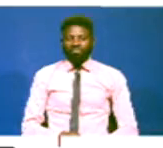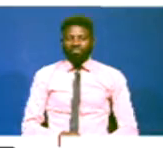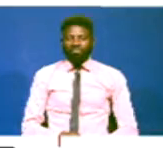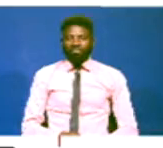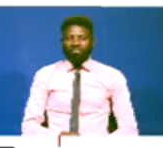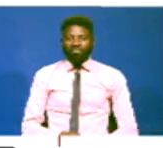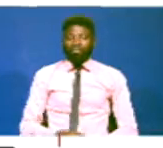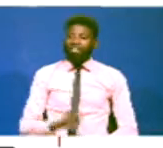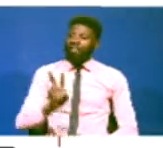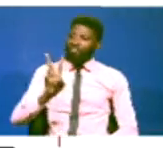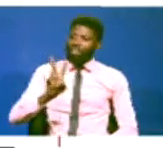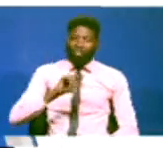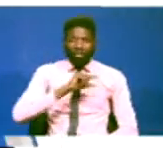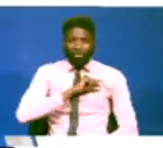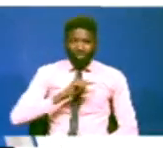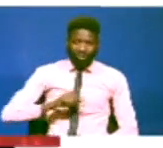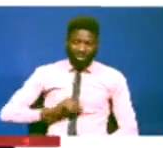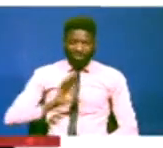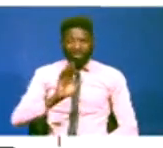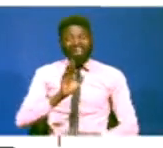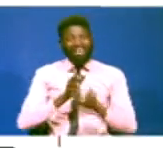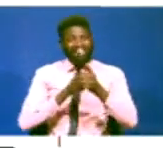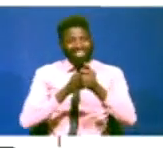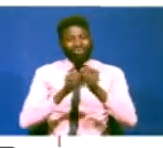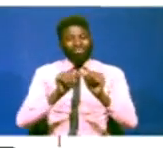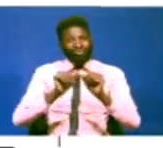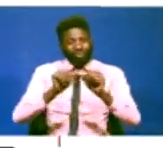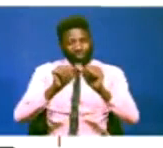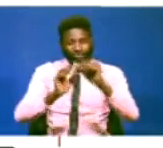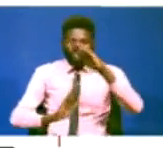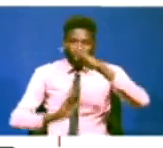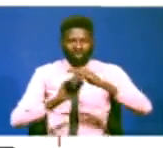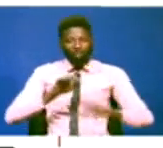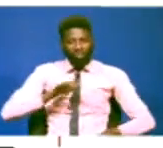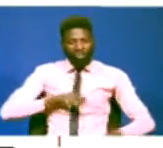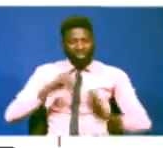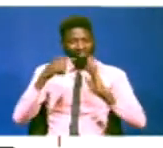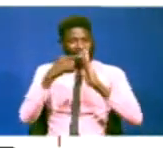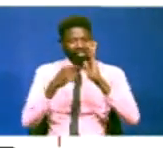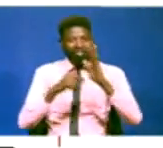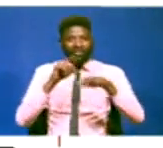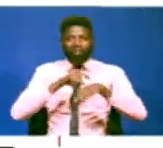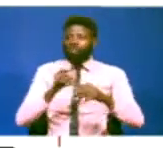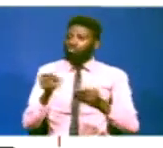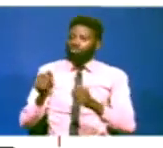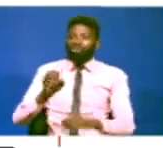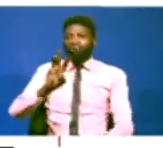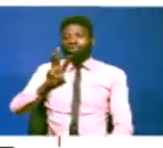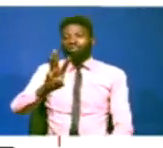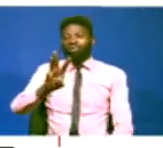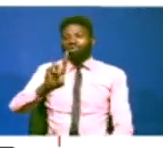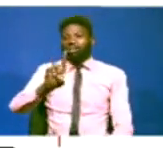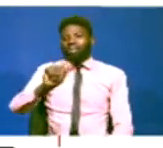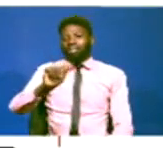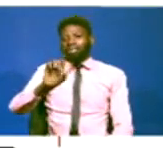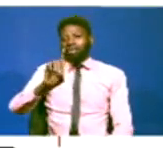Vihiga Queens stretch their lead at the top of the FKF Women's Premier League log after trouncing Wadadia at 1-0 at the